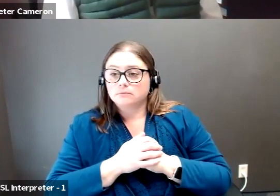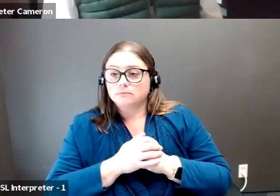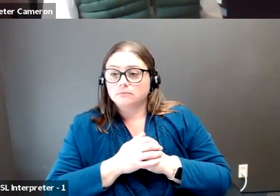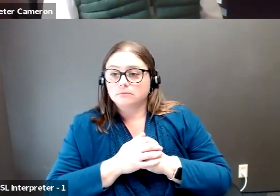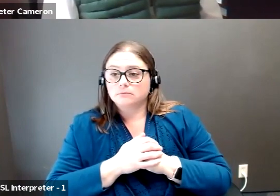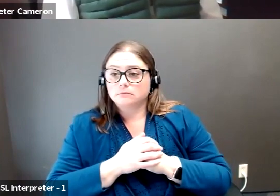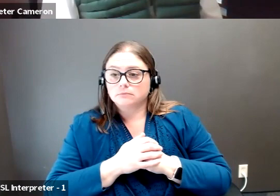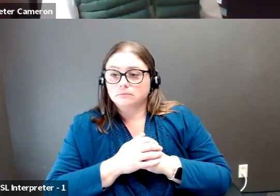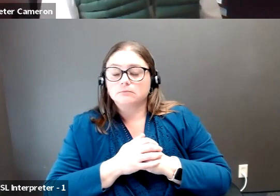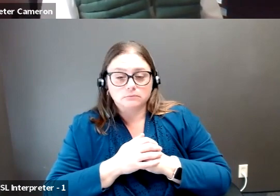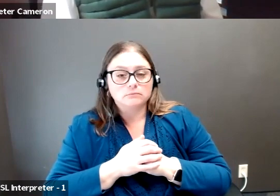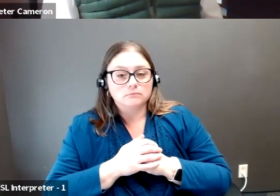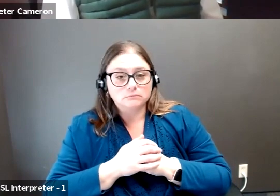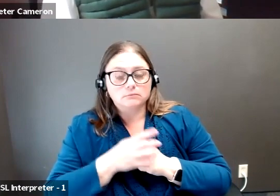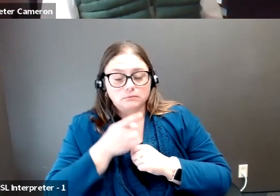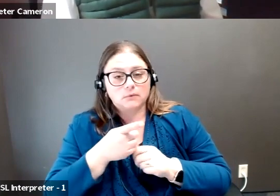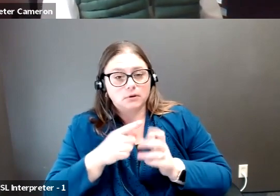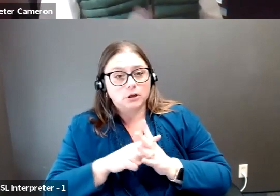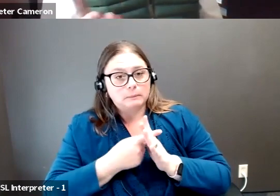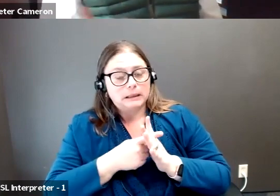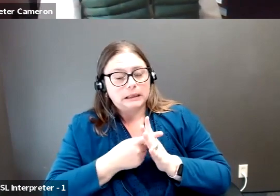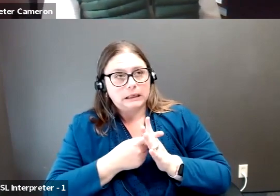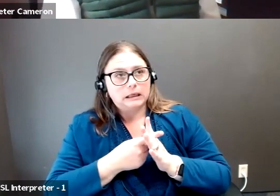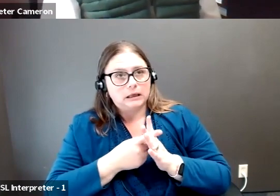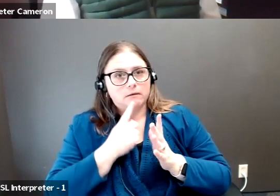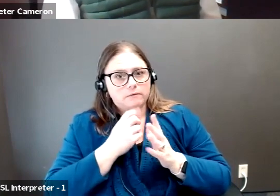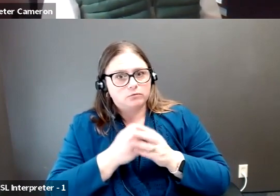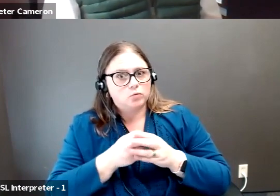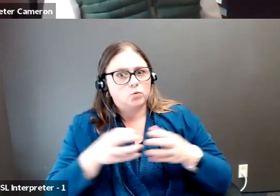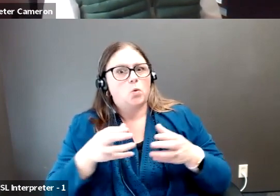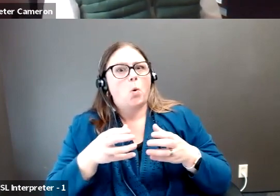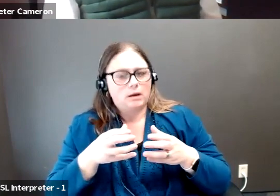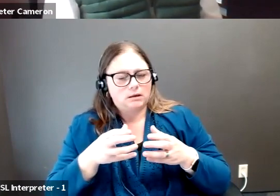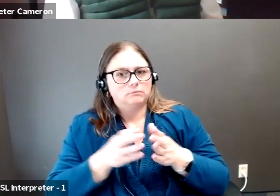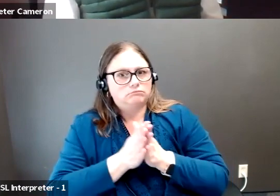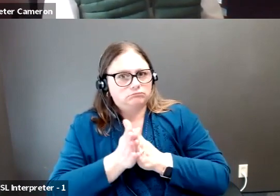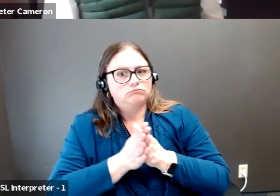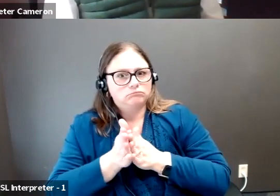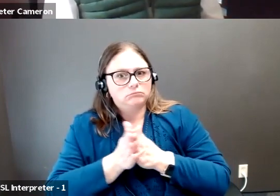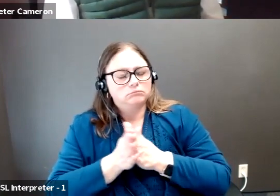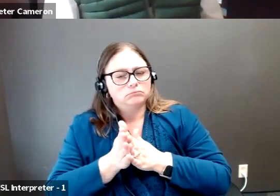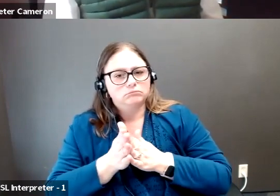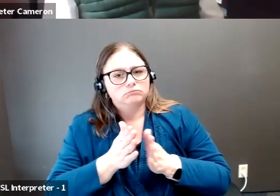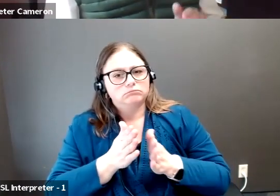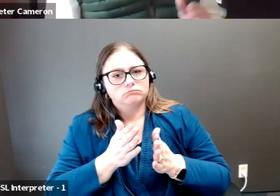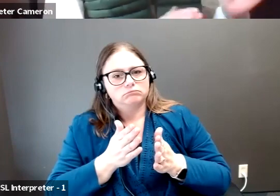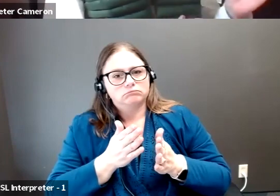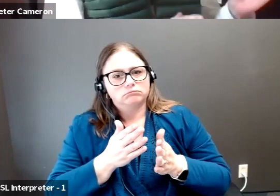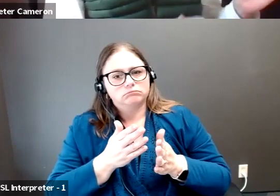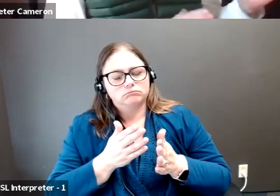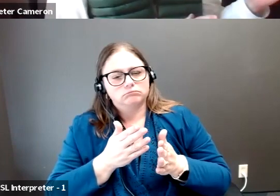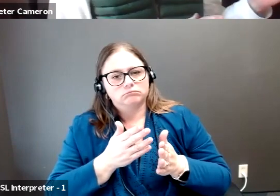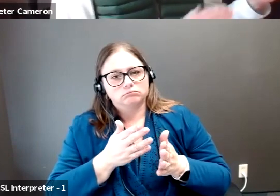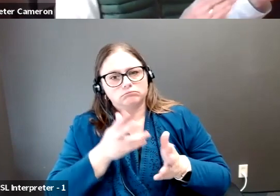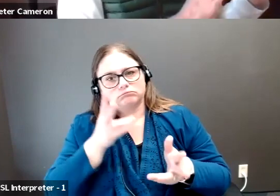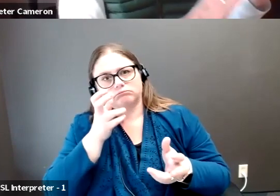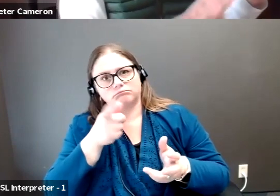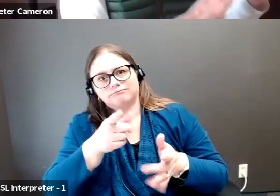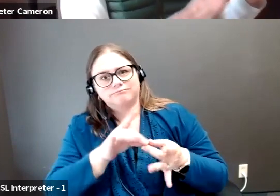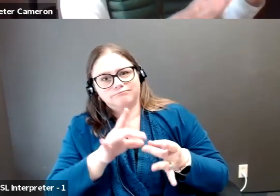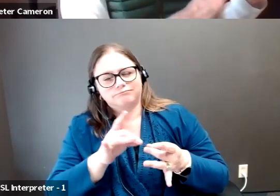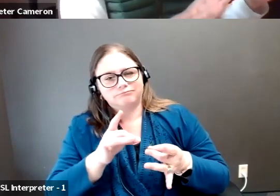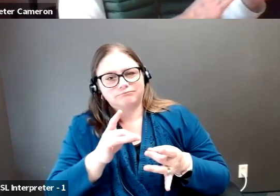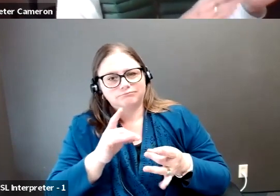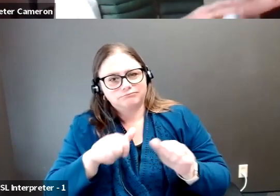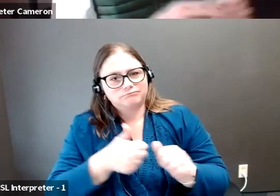they are the beginning, I think, of a growing movement. I'm glad to hear you. Yeah. You articulate why it